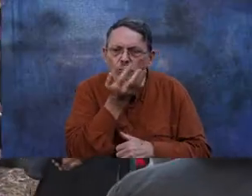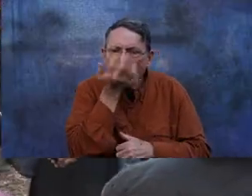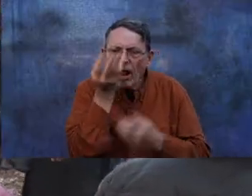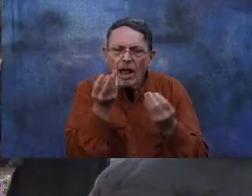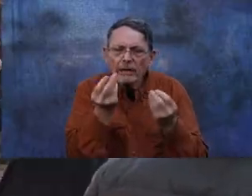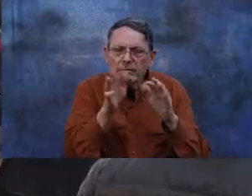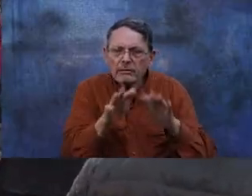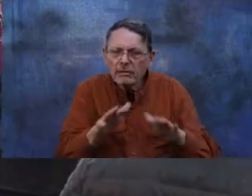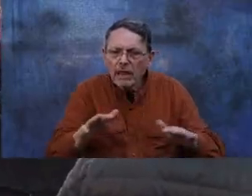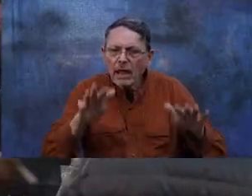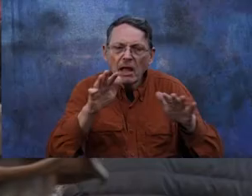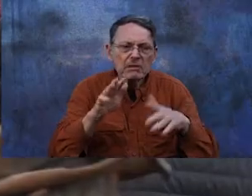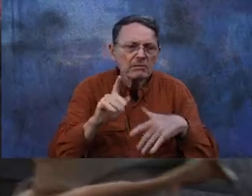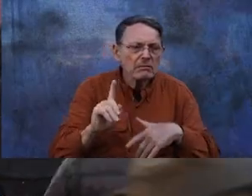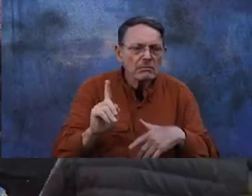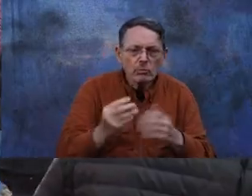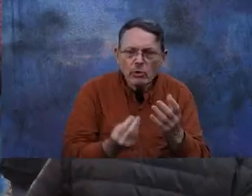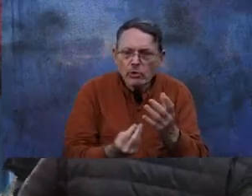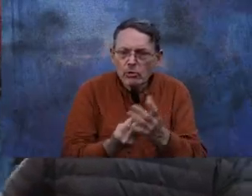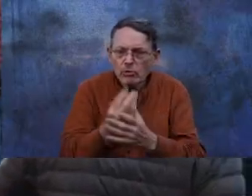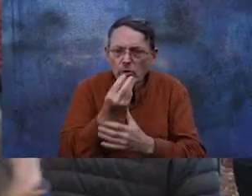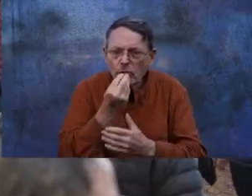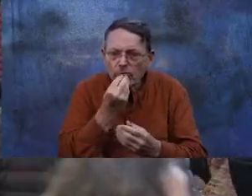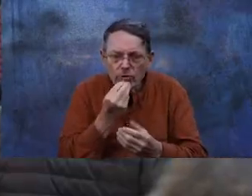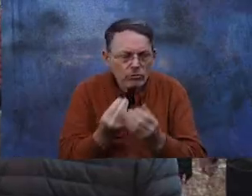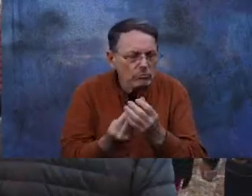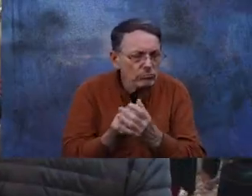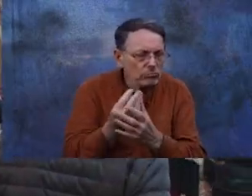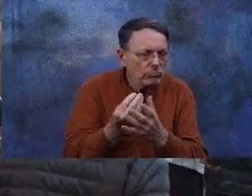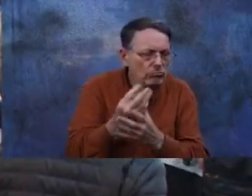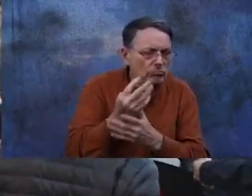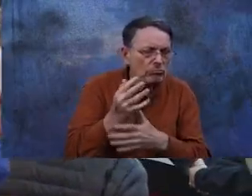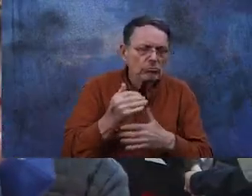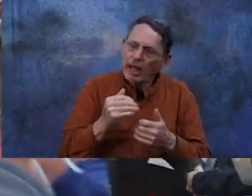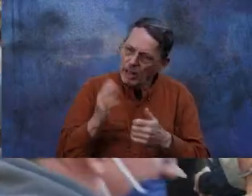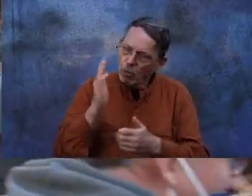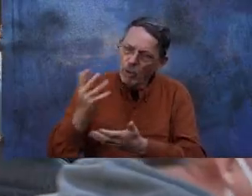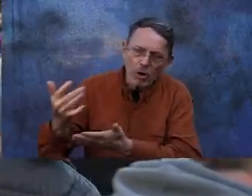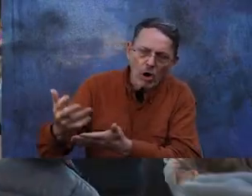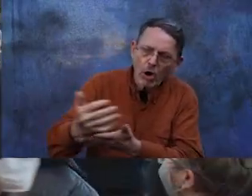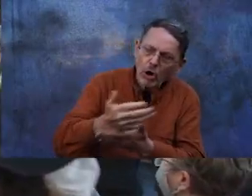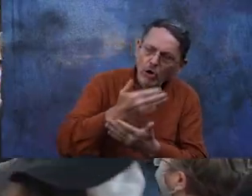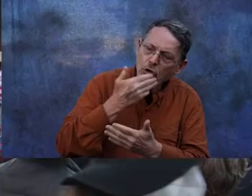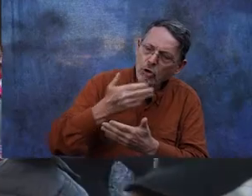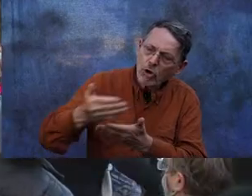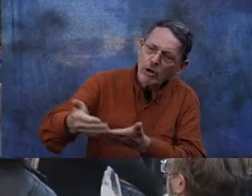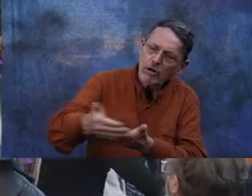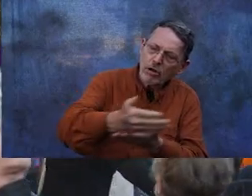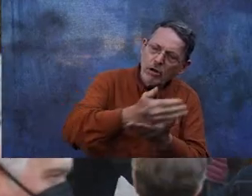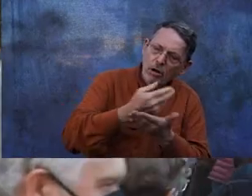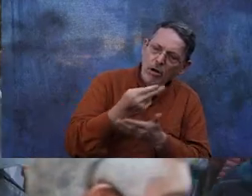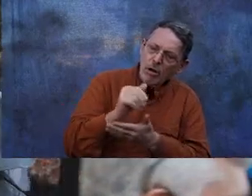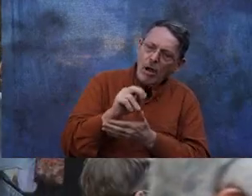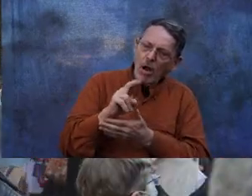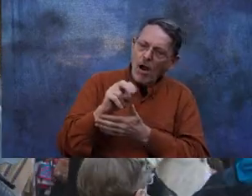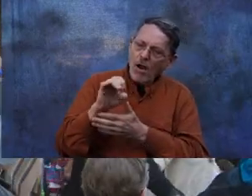the croplands. May they yield a good harvest for all those